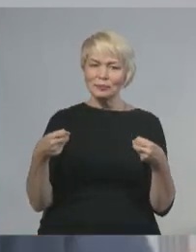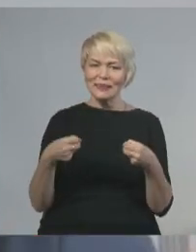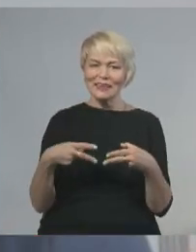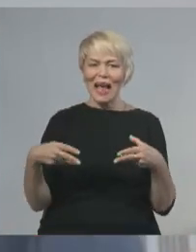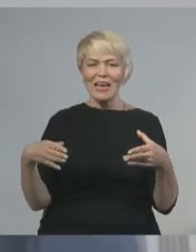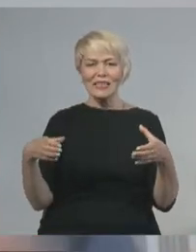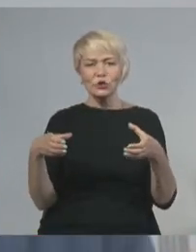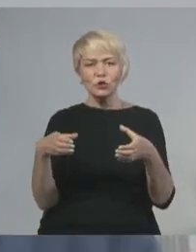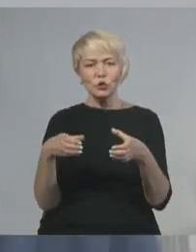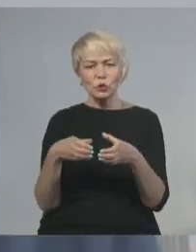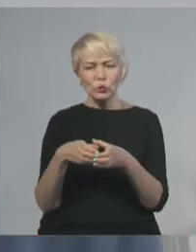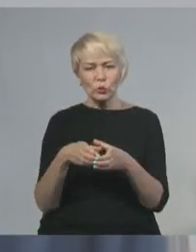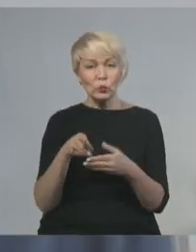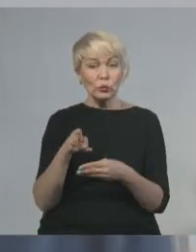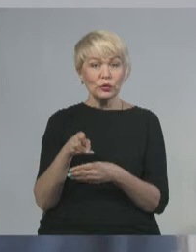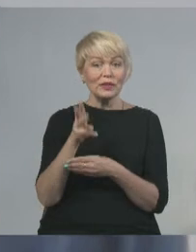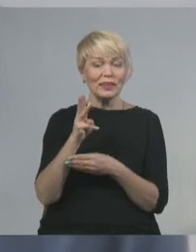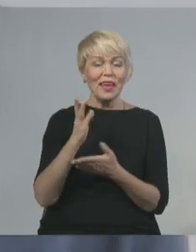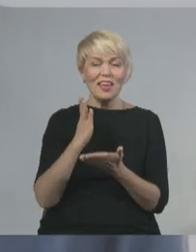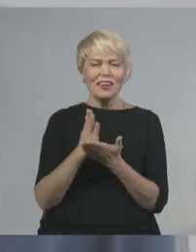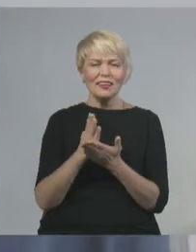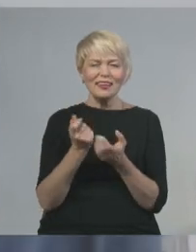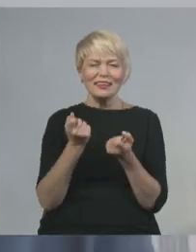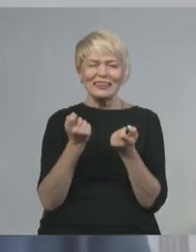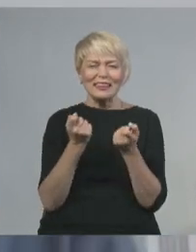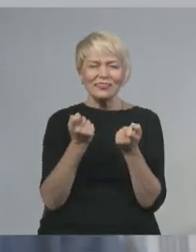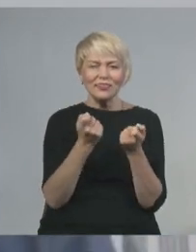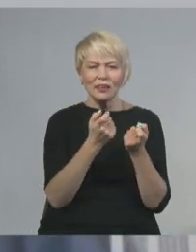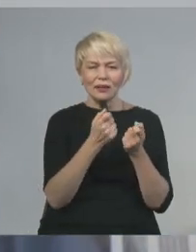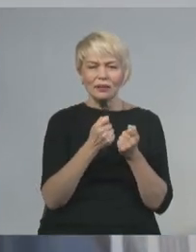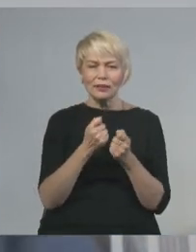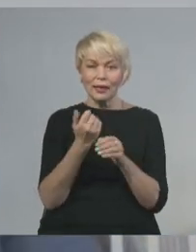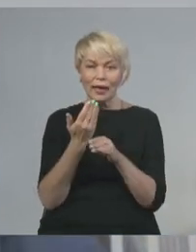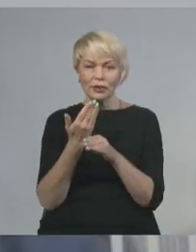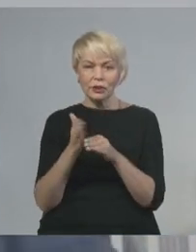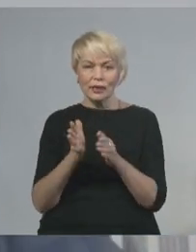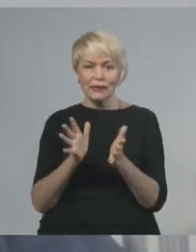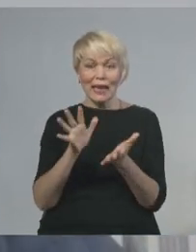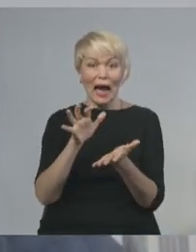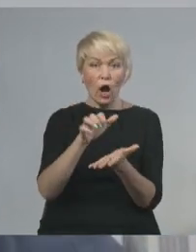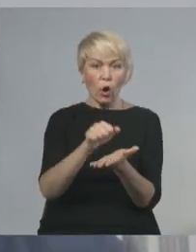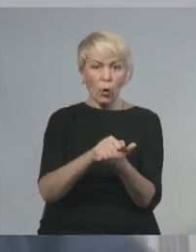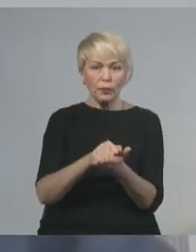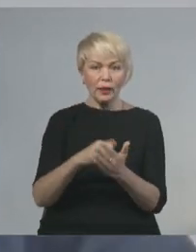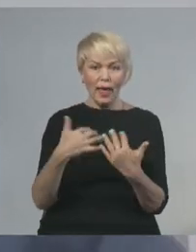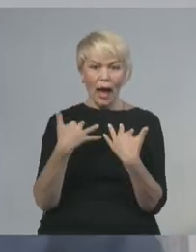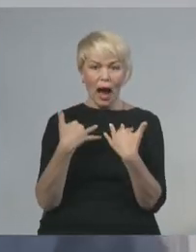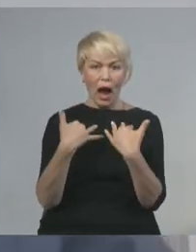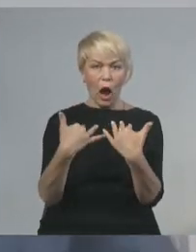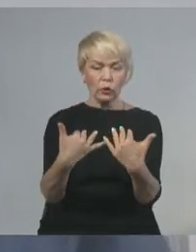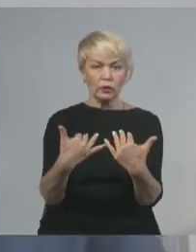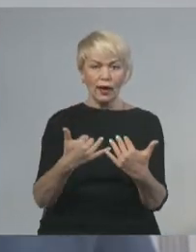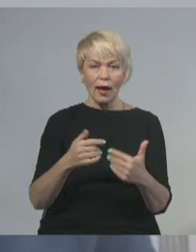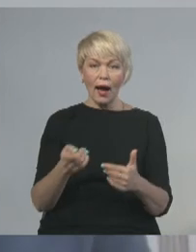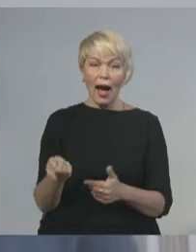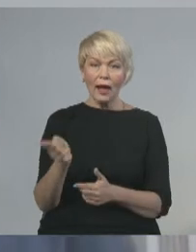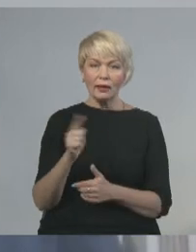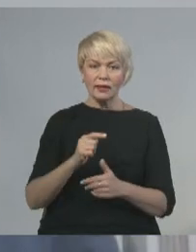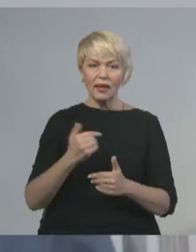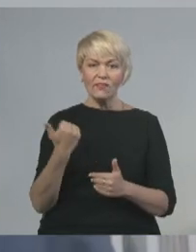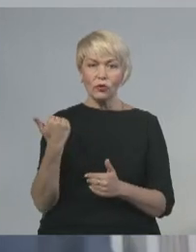a 24 24 7 broadcast connected to kobe so that was when people i would